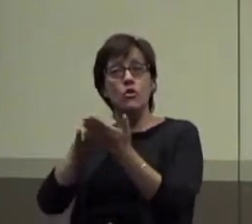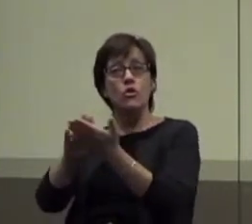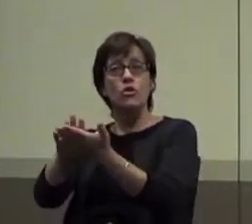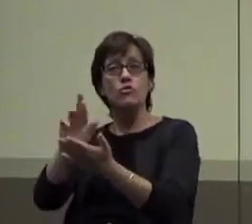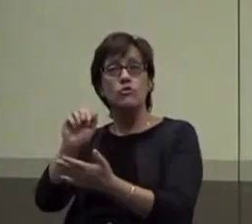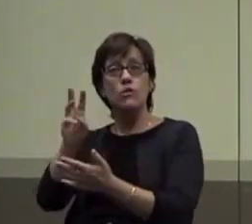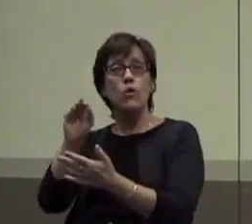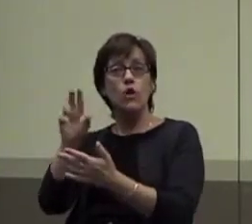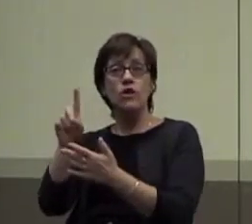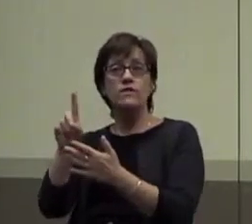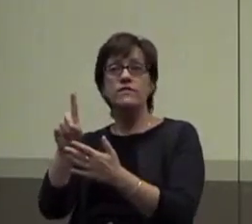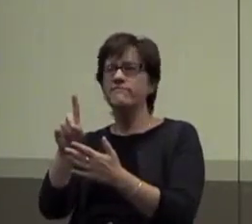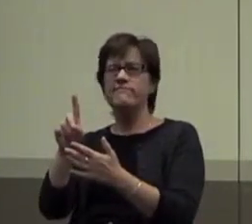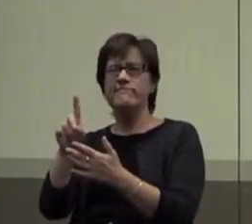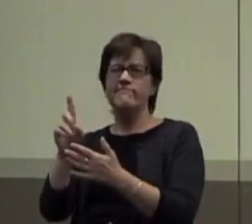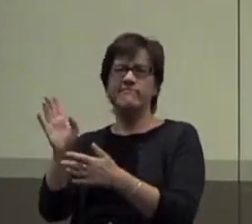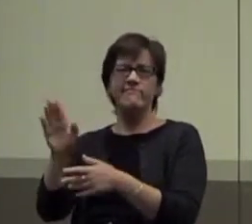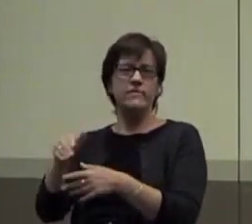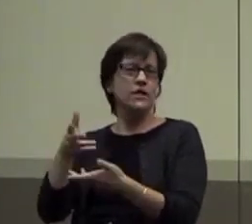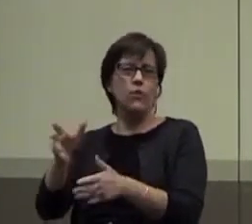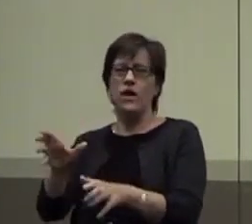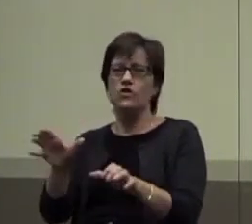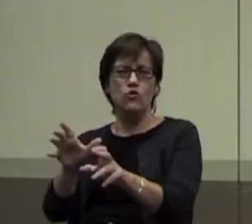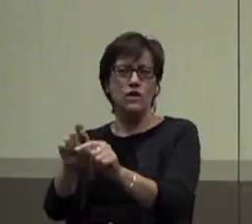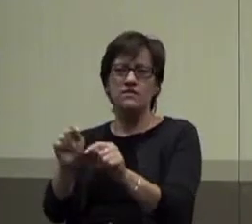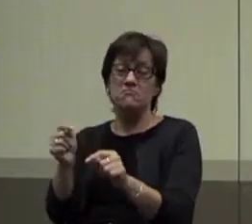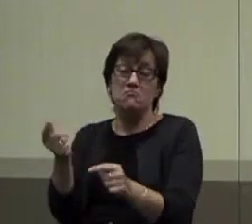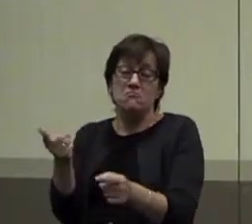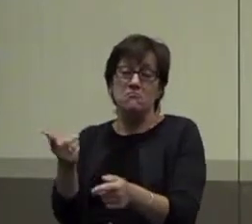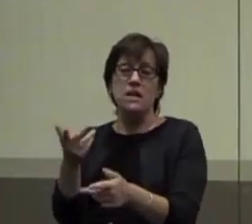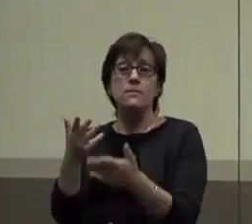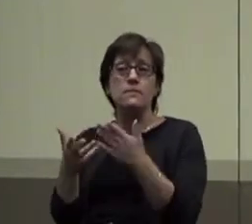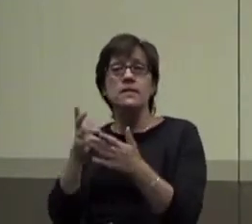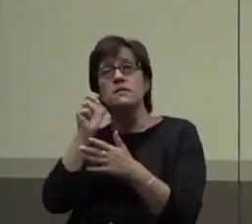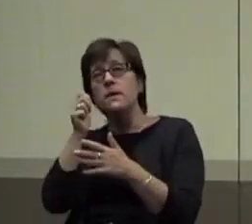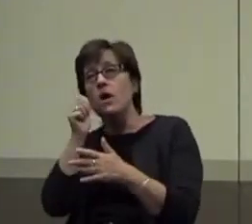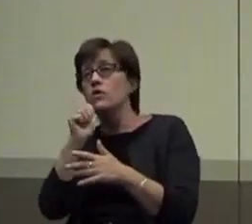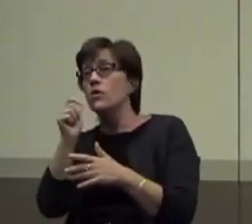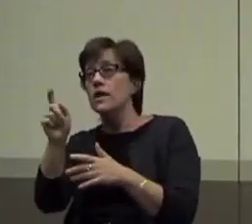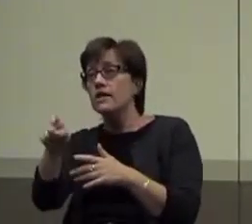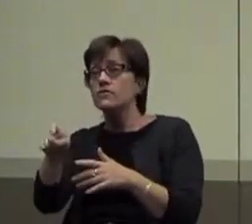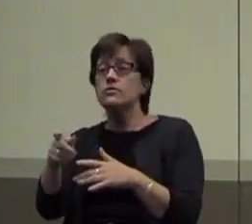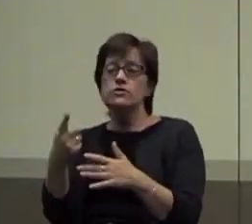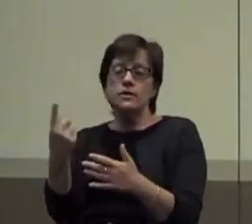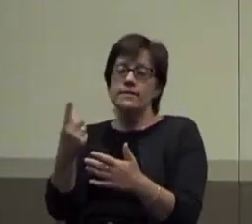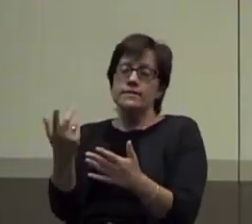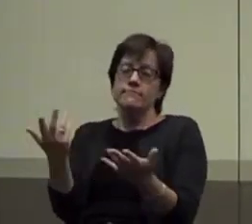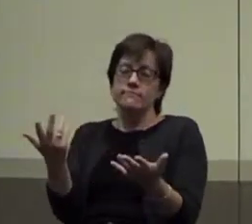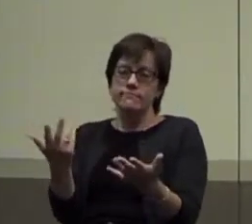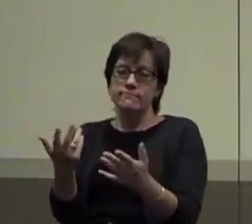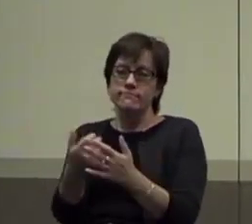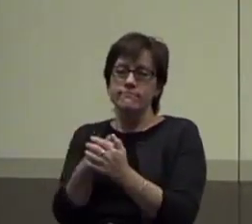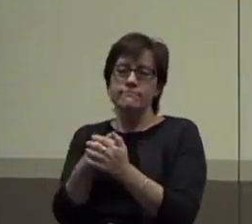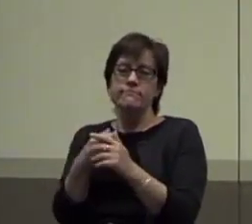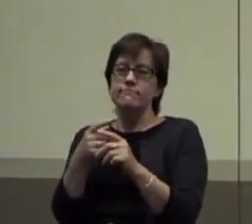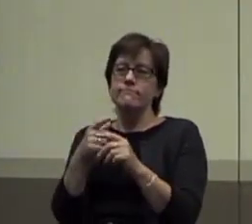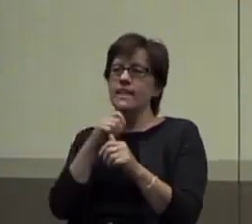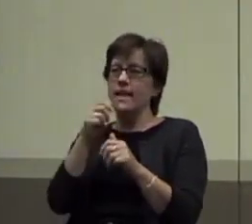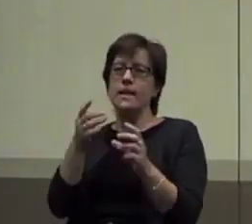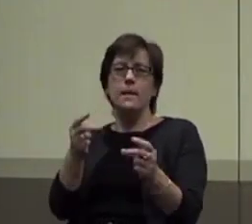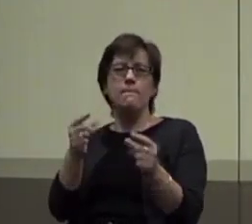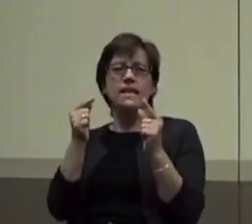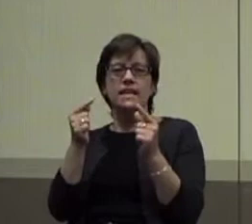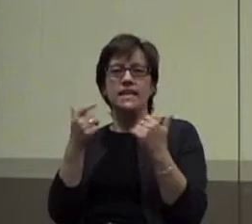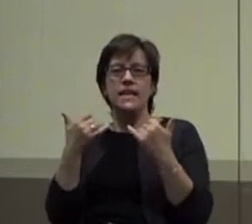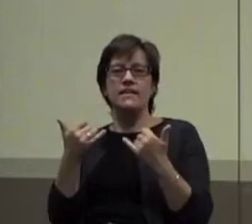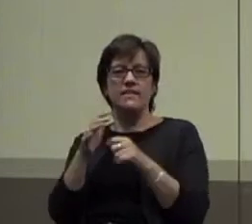tasks, no, not if he maybe doesn't have to do them tomorrow or something maybe, right? But that's not immediate